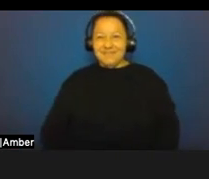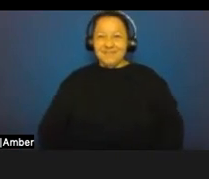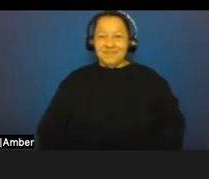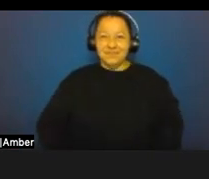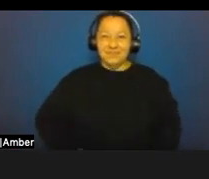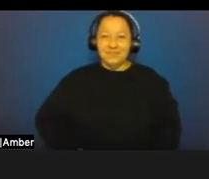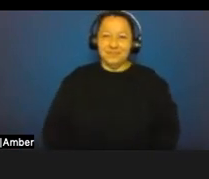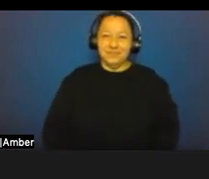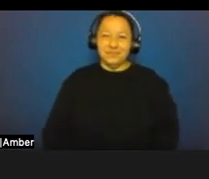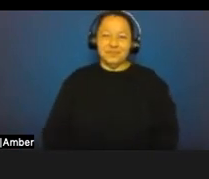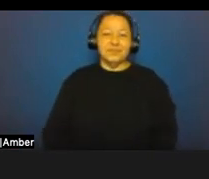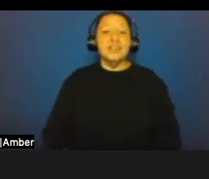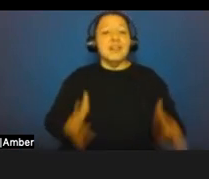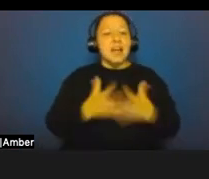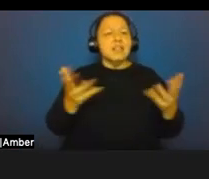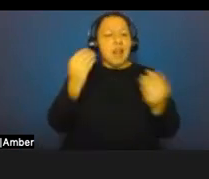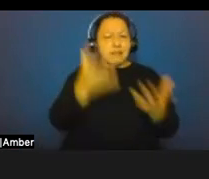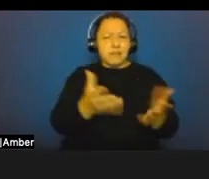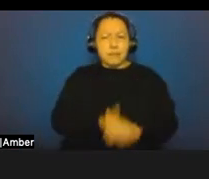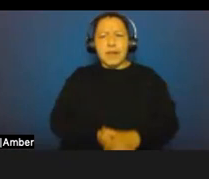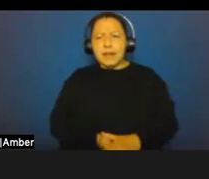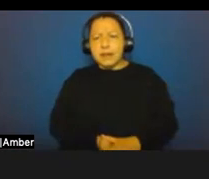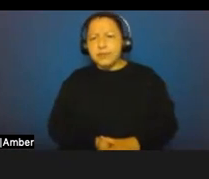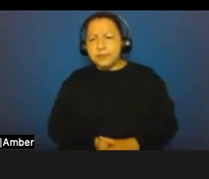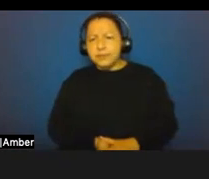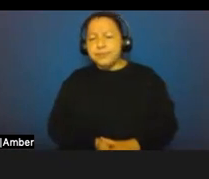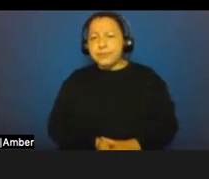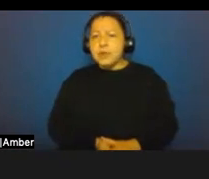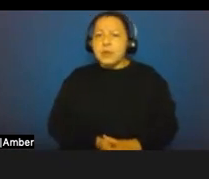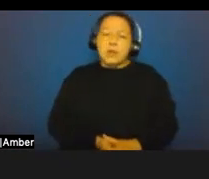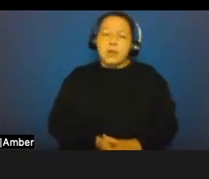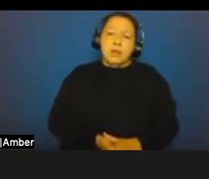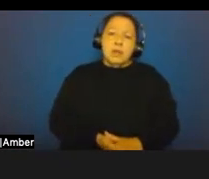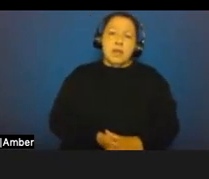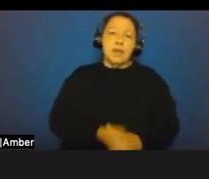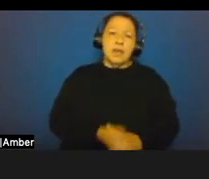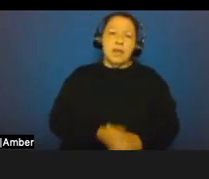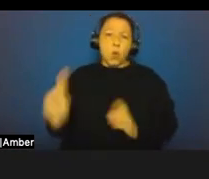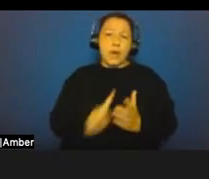It's a lot to take in, and I think as the 40-hour,